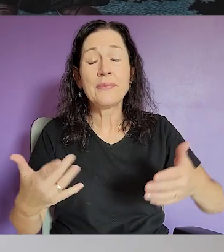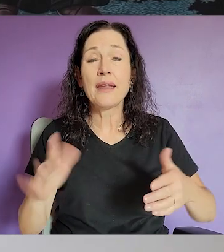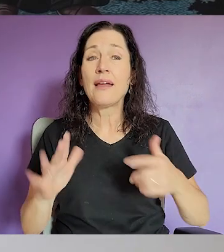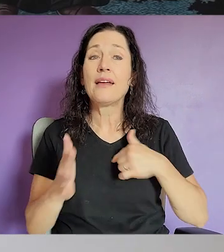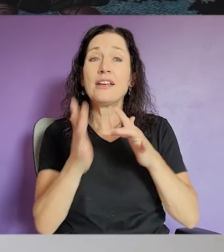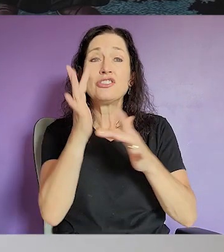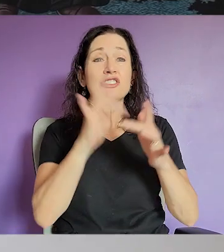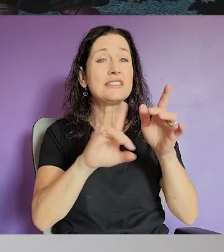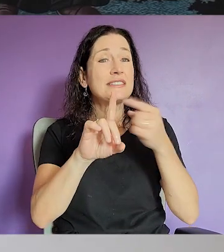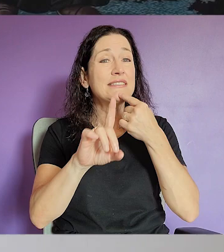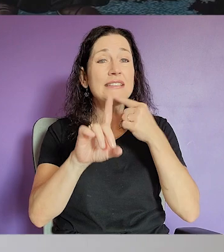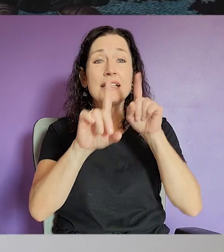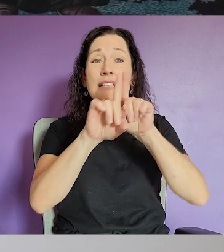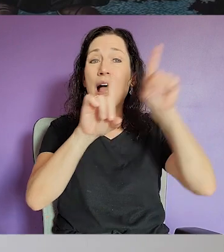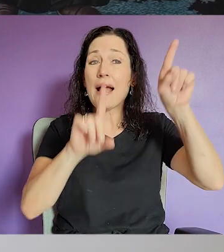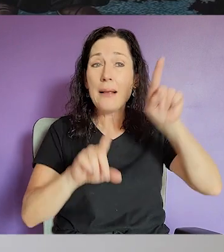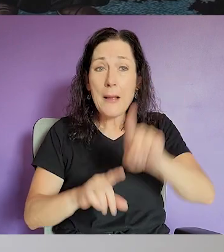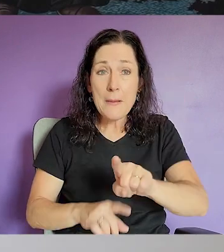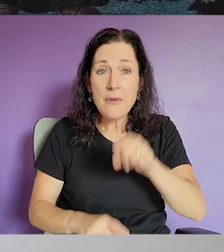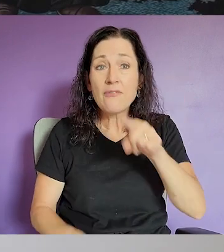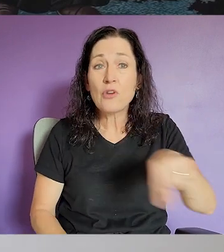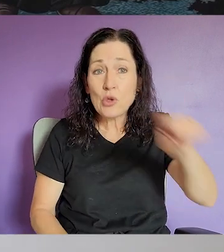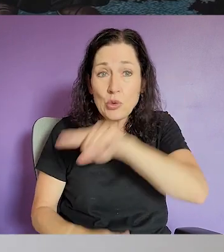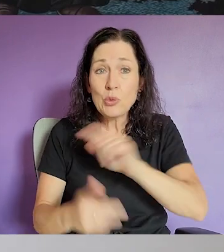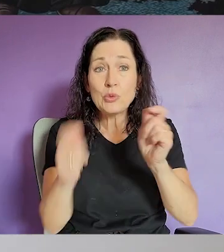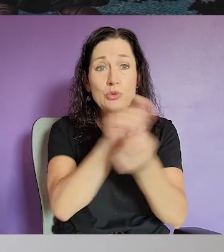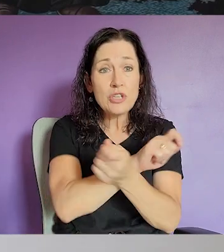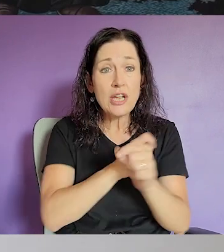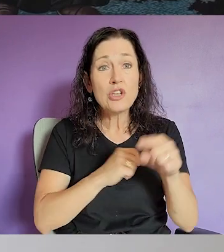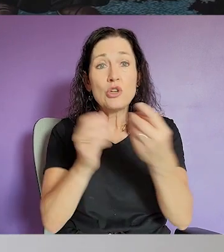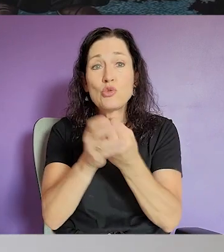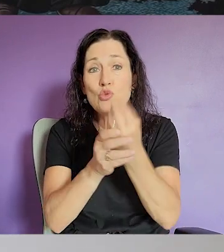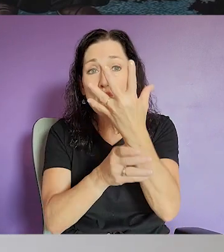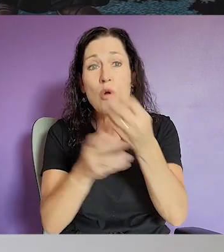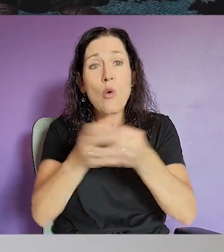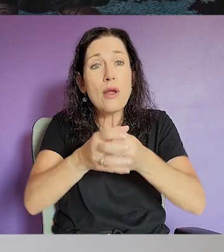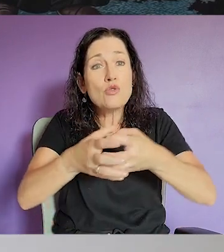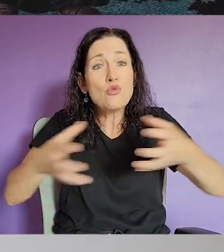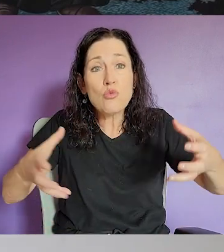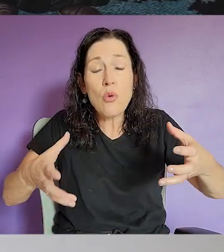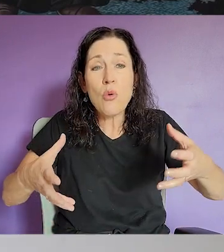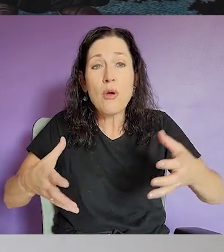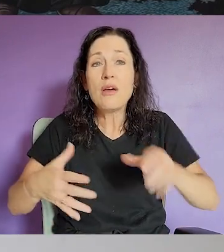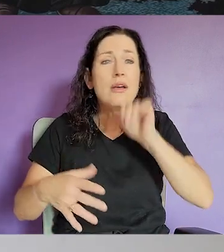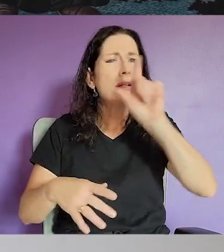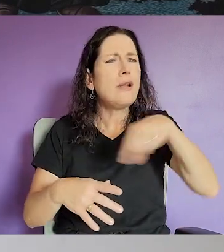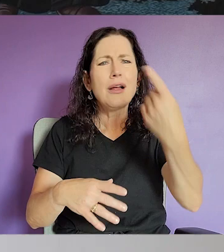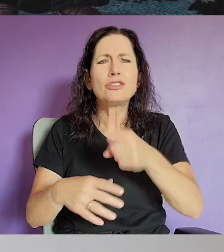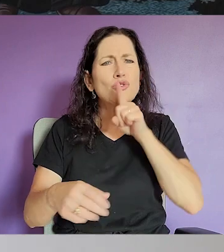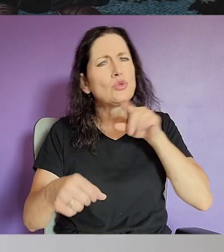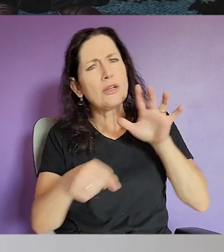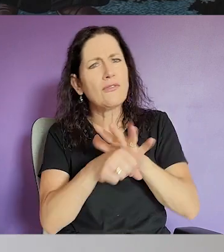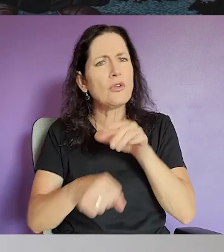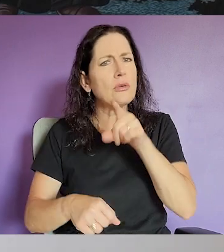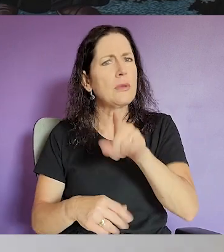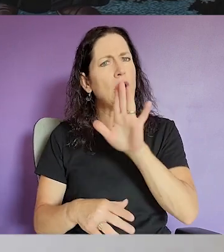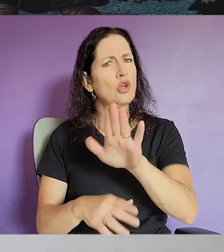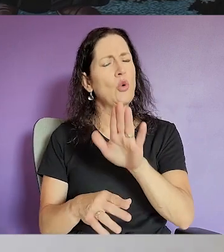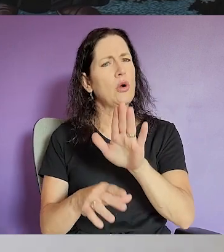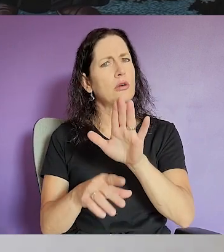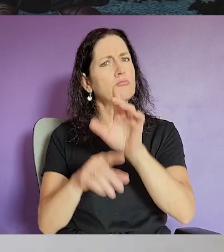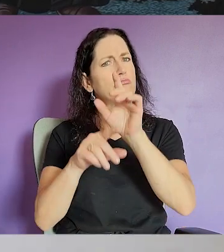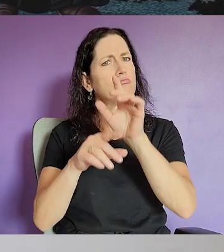I have come that you might grow, might be created, and not just to affirm you and confirm you in